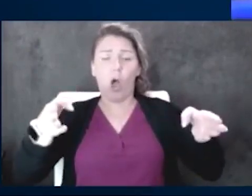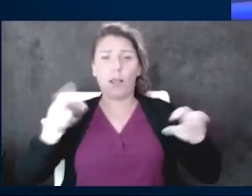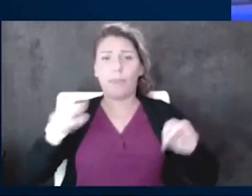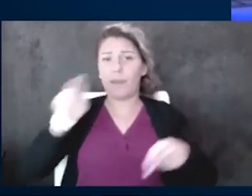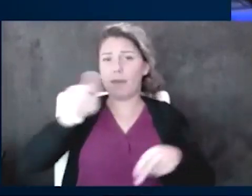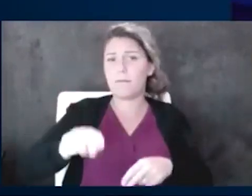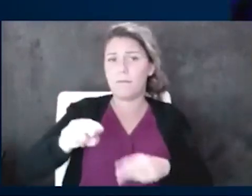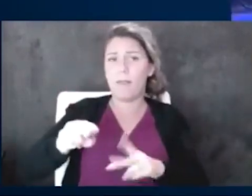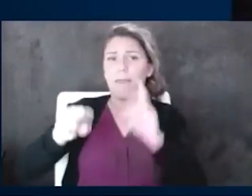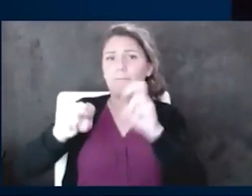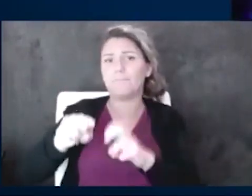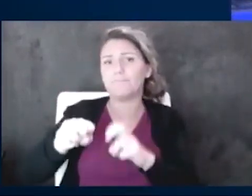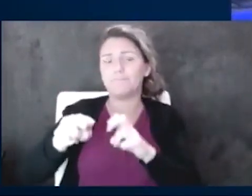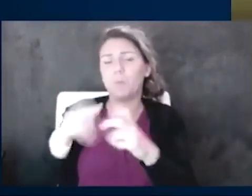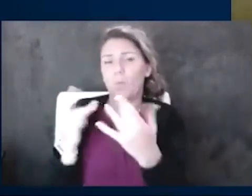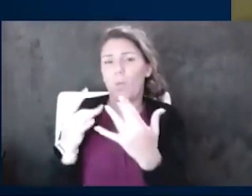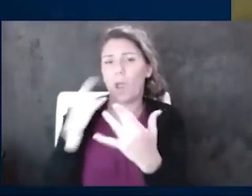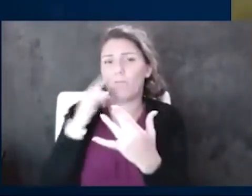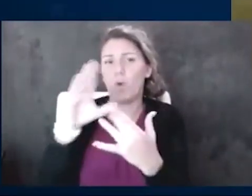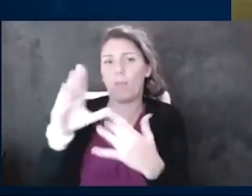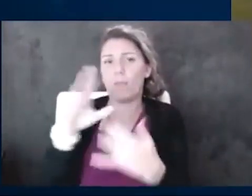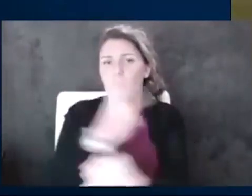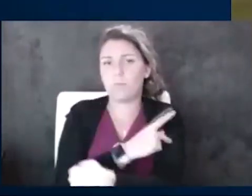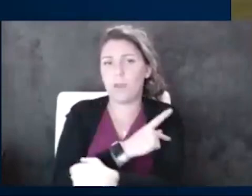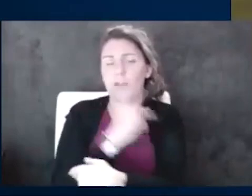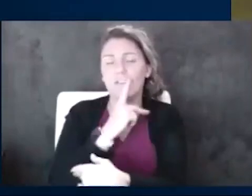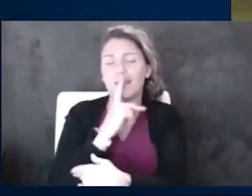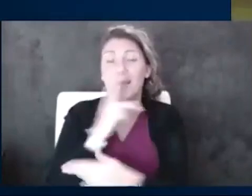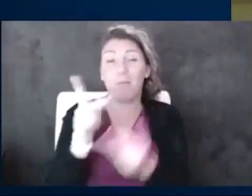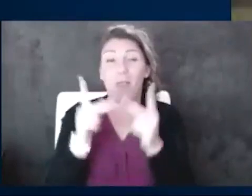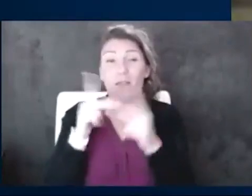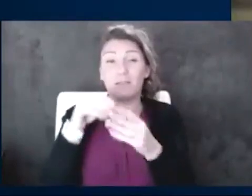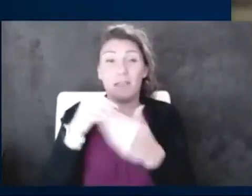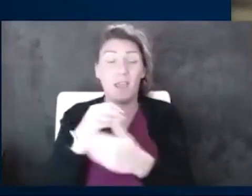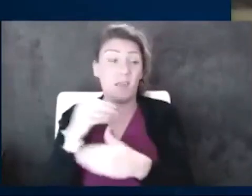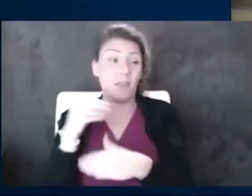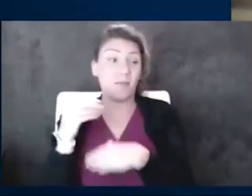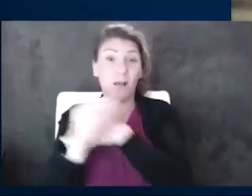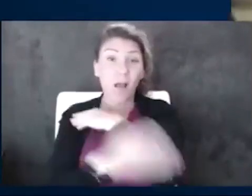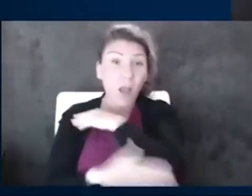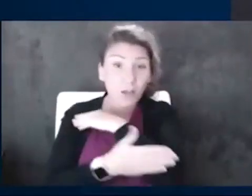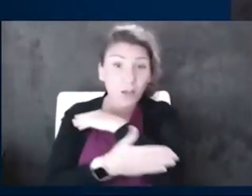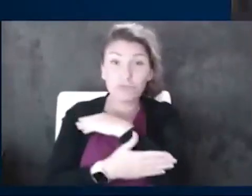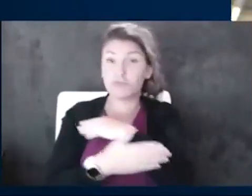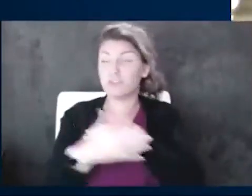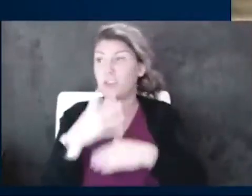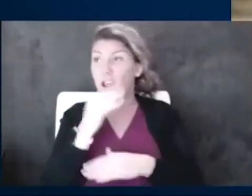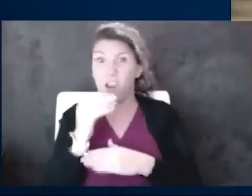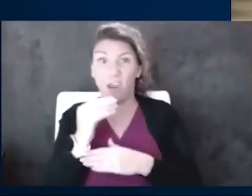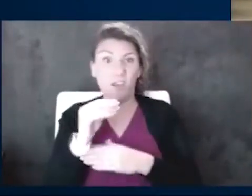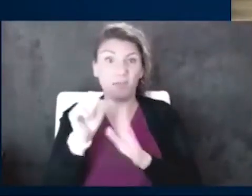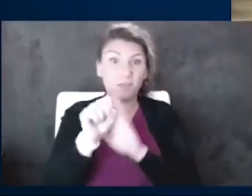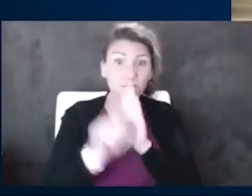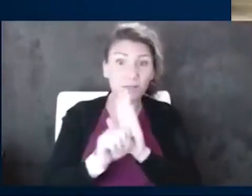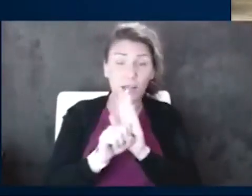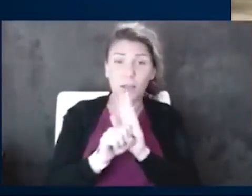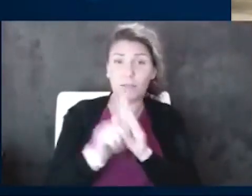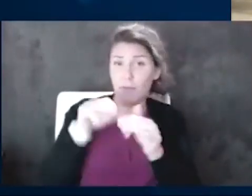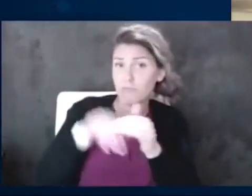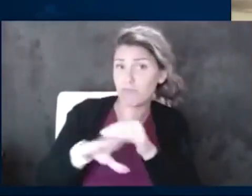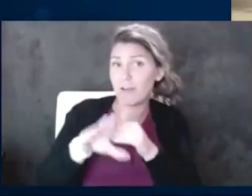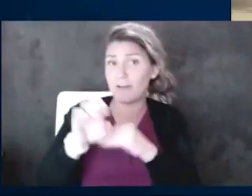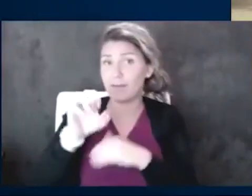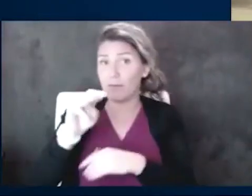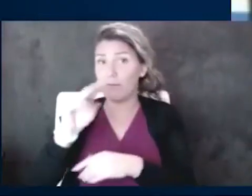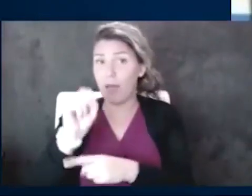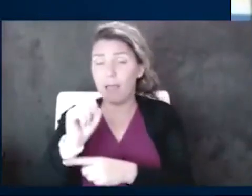And there are places around the country and in the Midwest that have hours of wall time where the EMS crew brings the patient in and they sit on the cot for hours because they can't